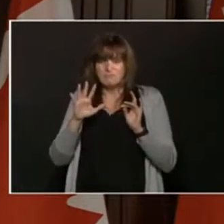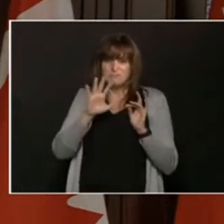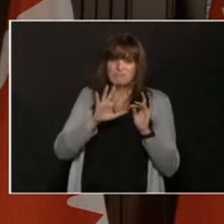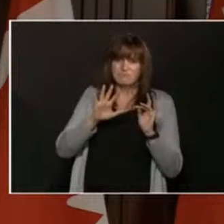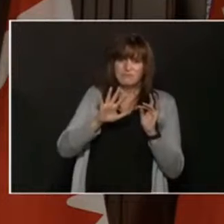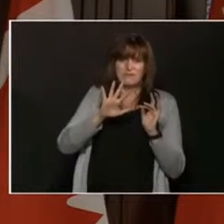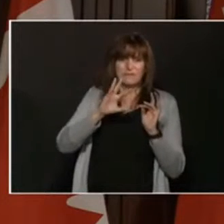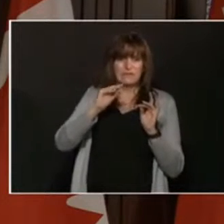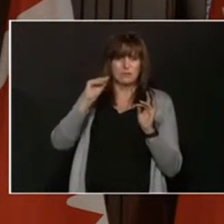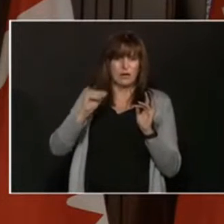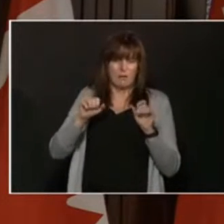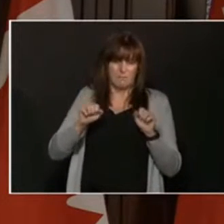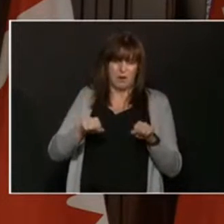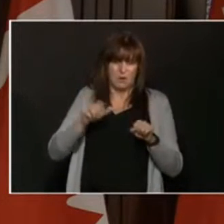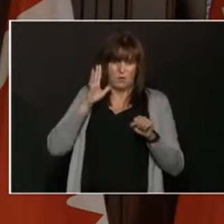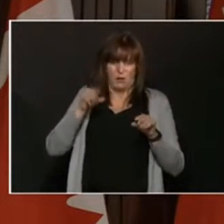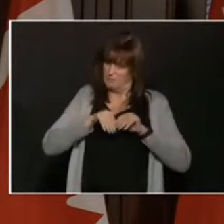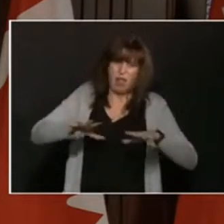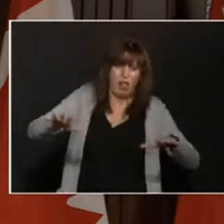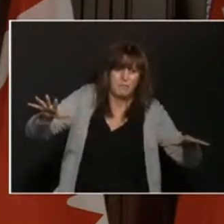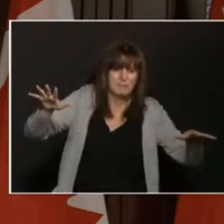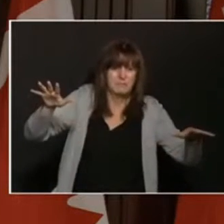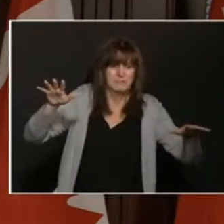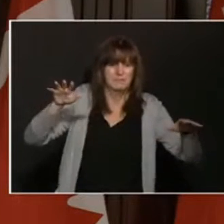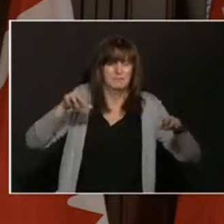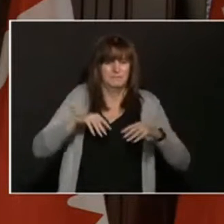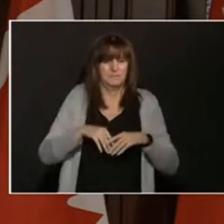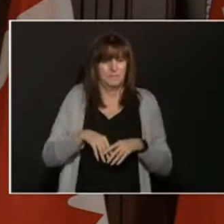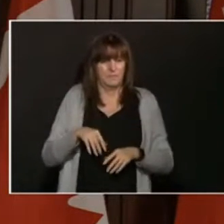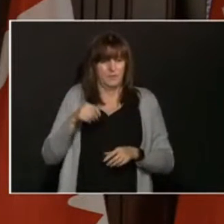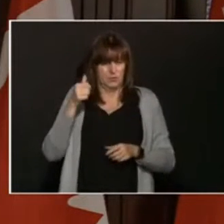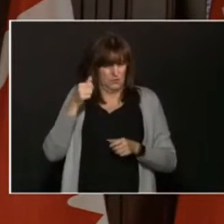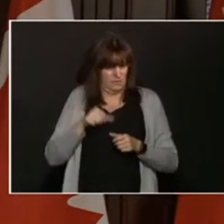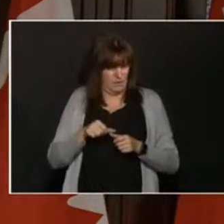of our cases, we don't have a travel history. If